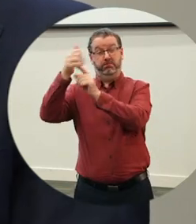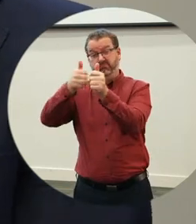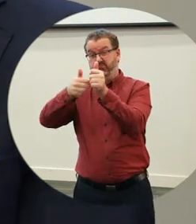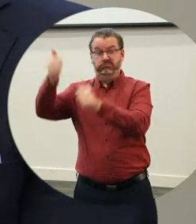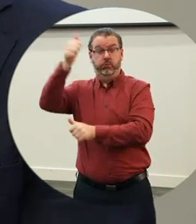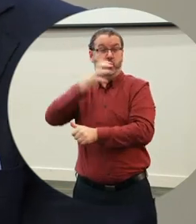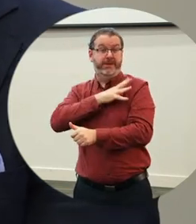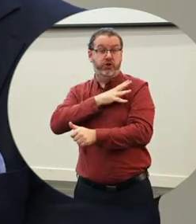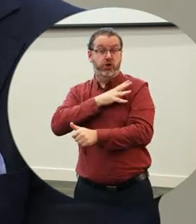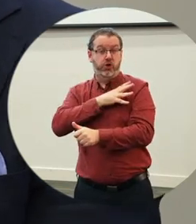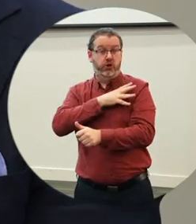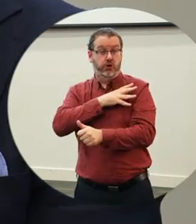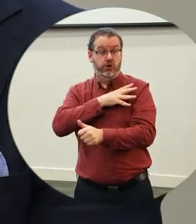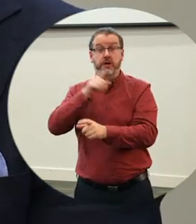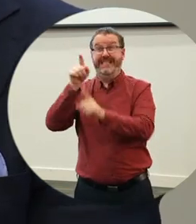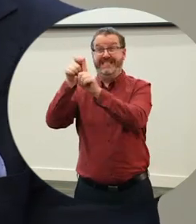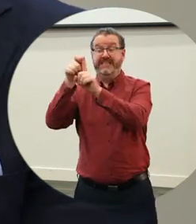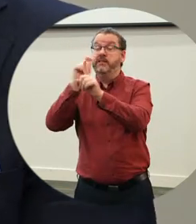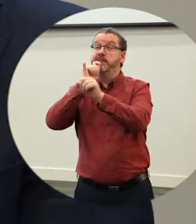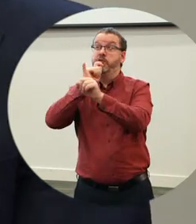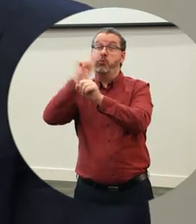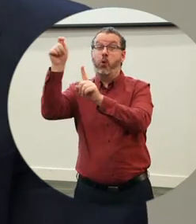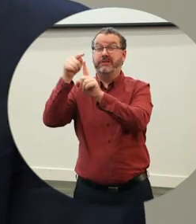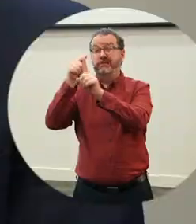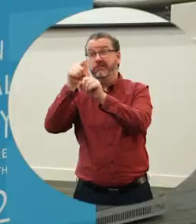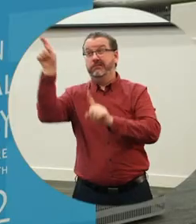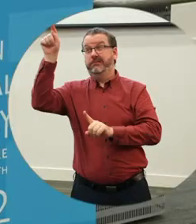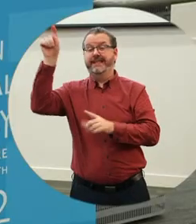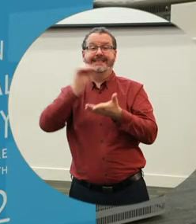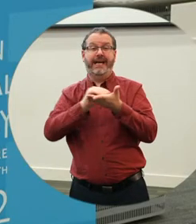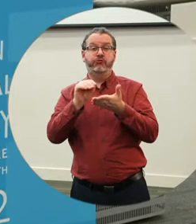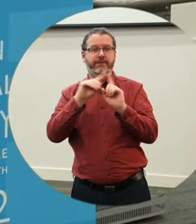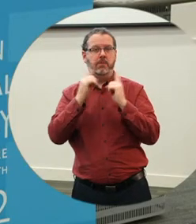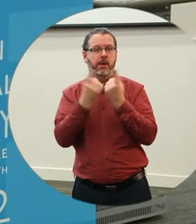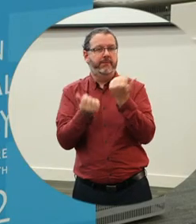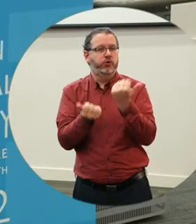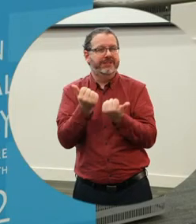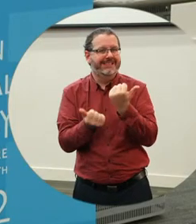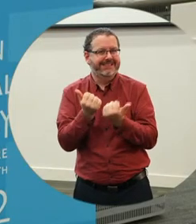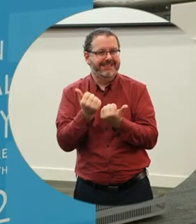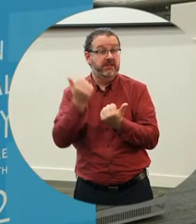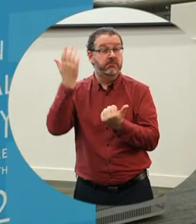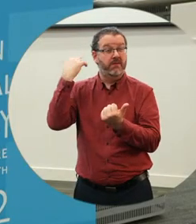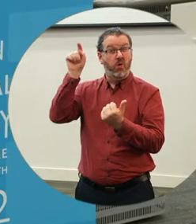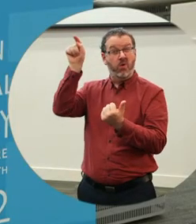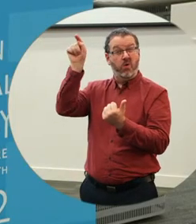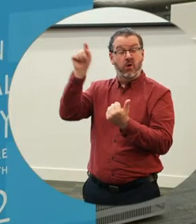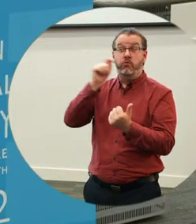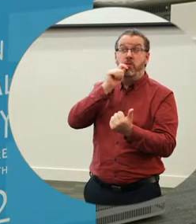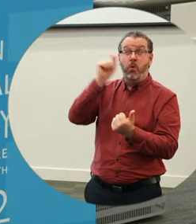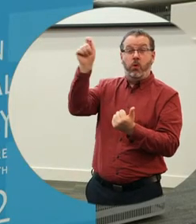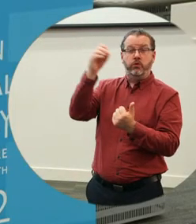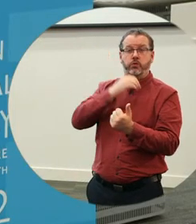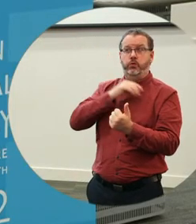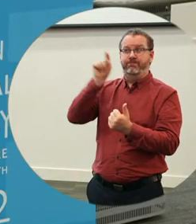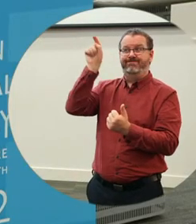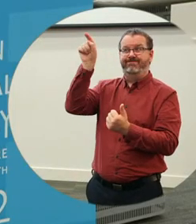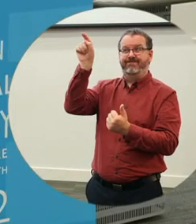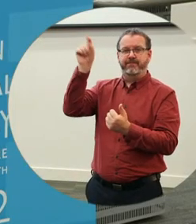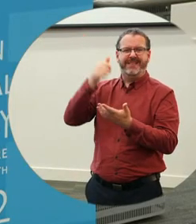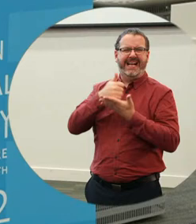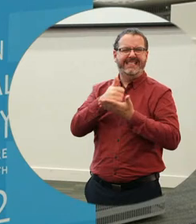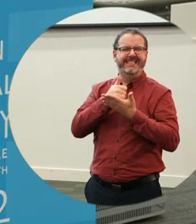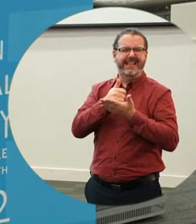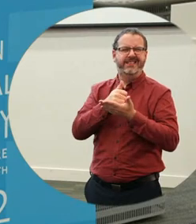to the secretary of the Department of Justice, who now took the place of the Assistant Chief